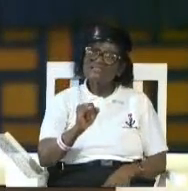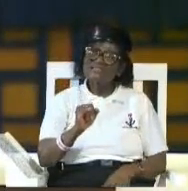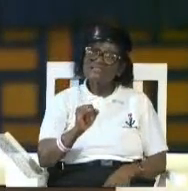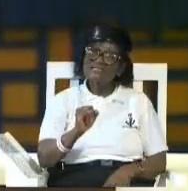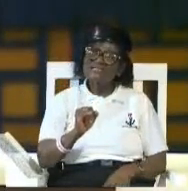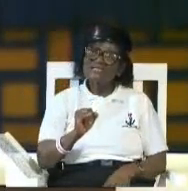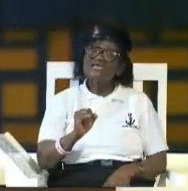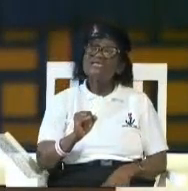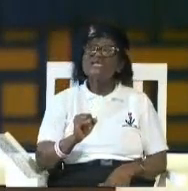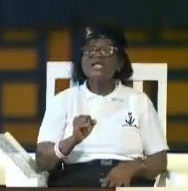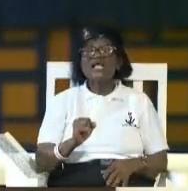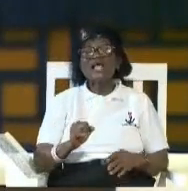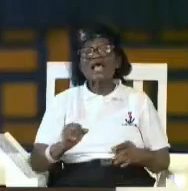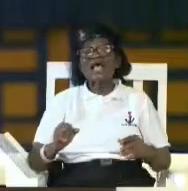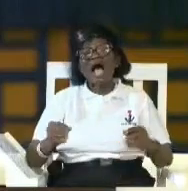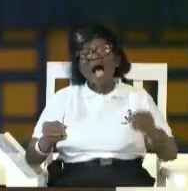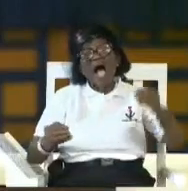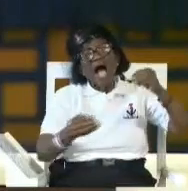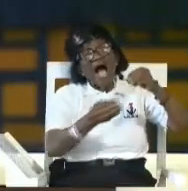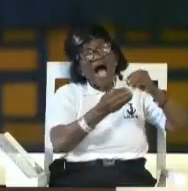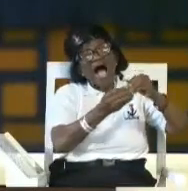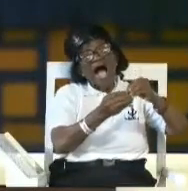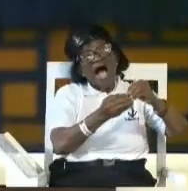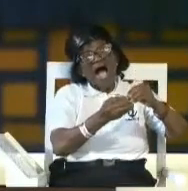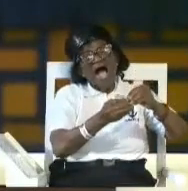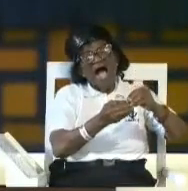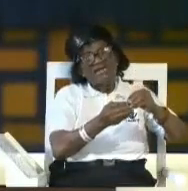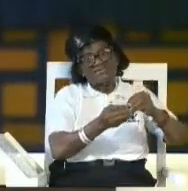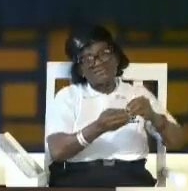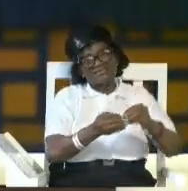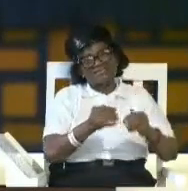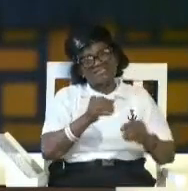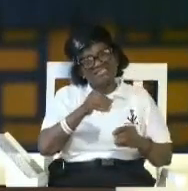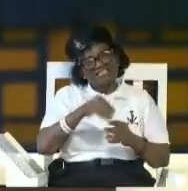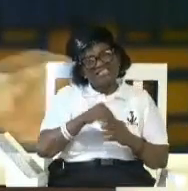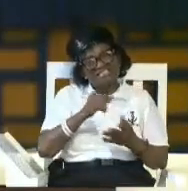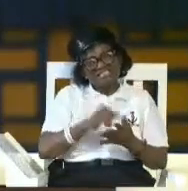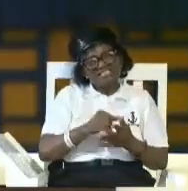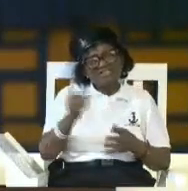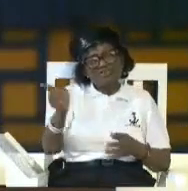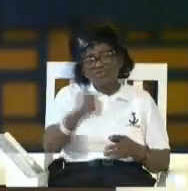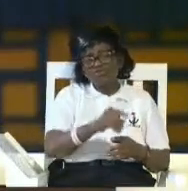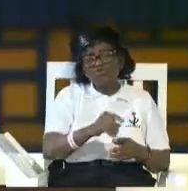embedded in this unique intimacy with God.